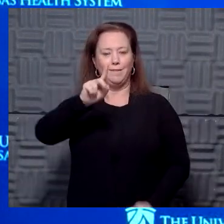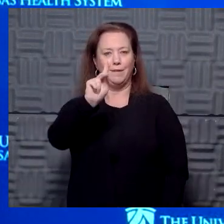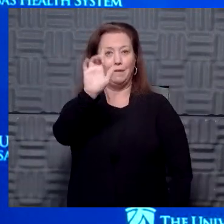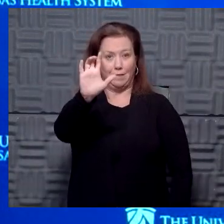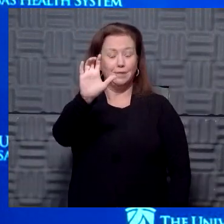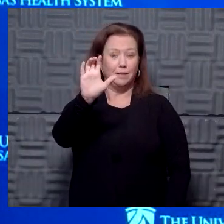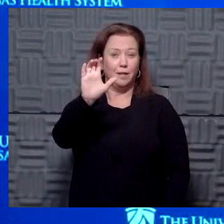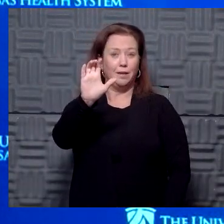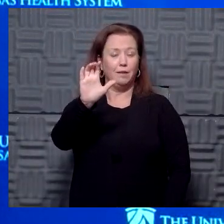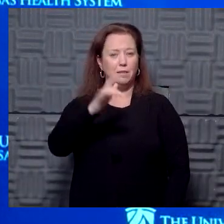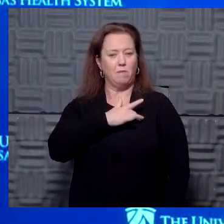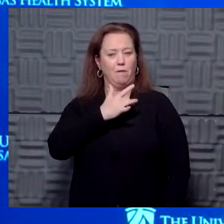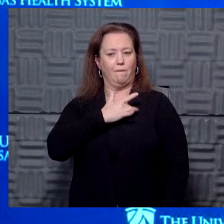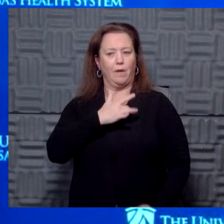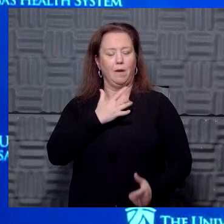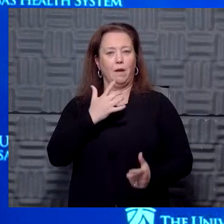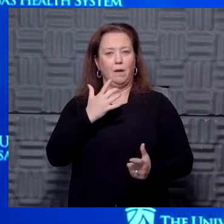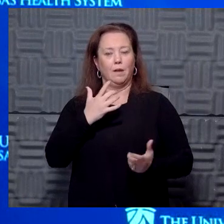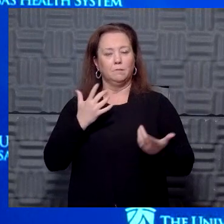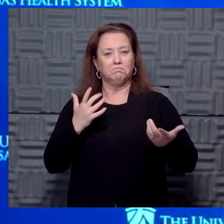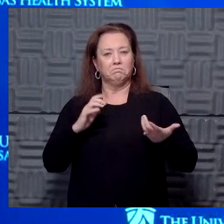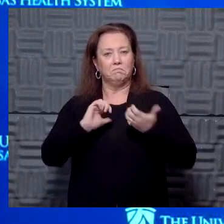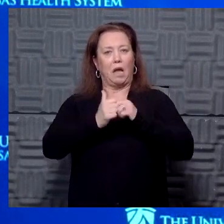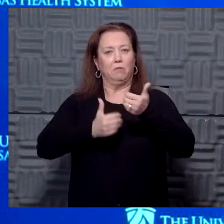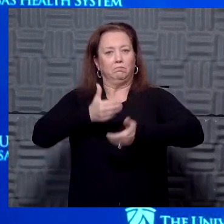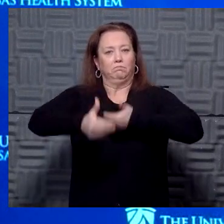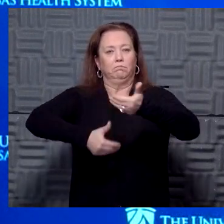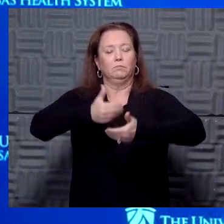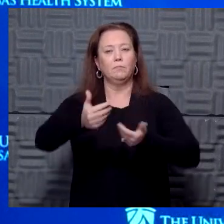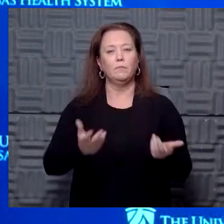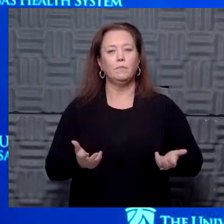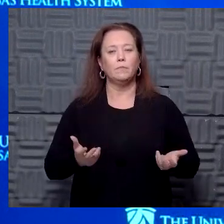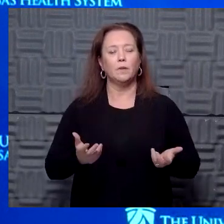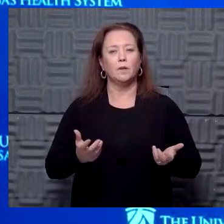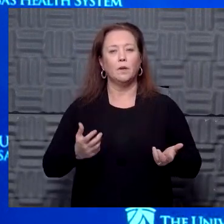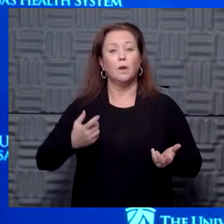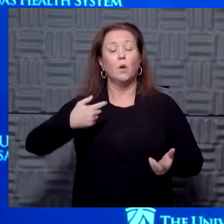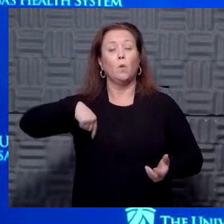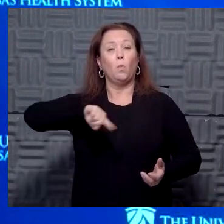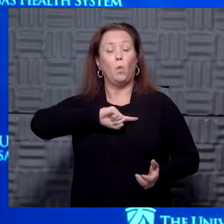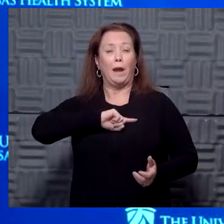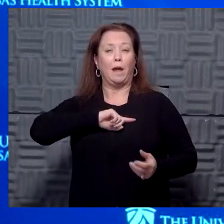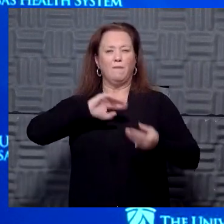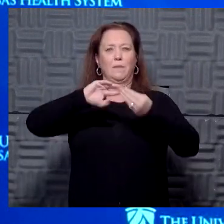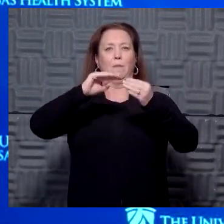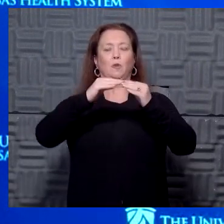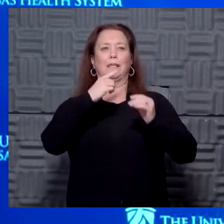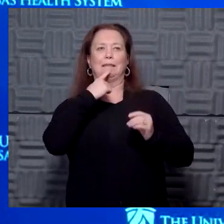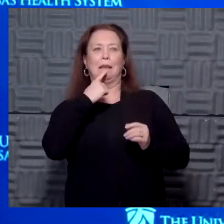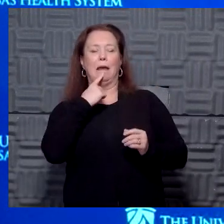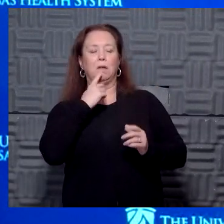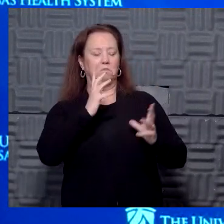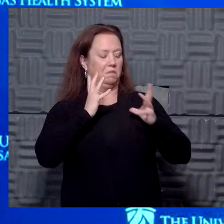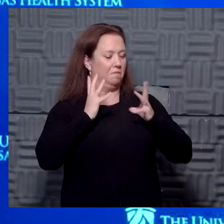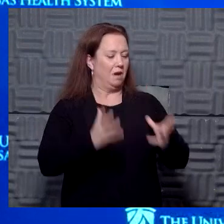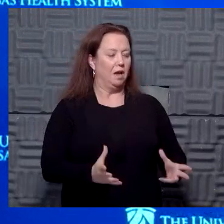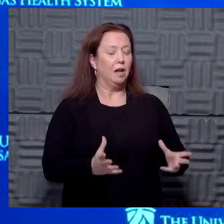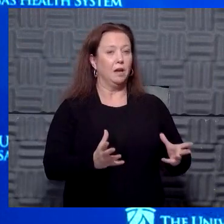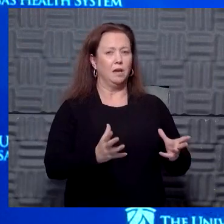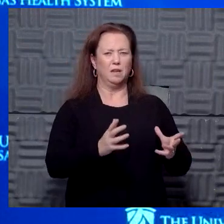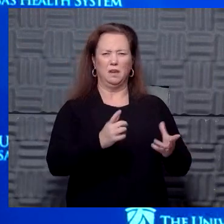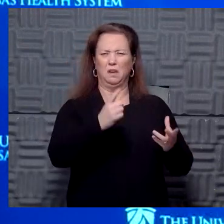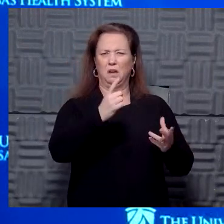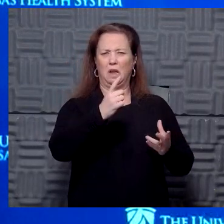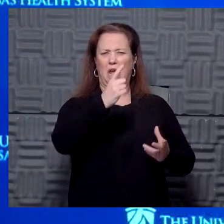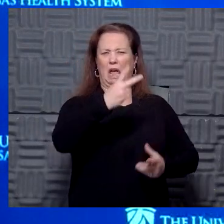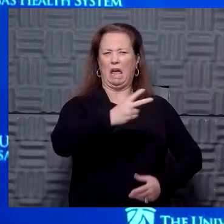a lot better sense of how this is going to go. We have models that say we're going to do just fine, and we'll take about